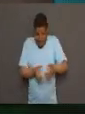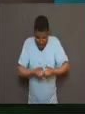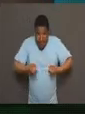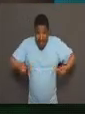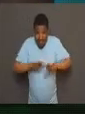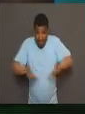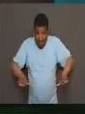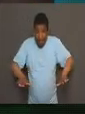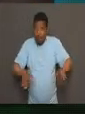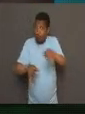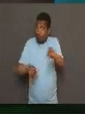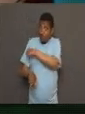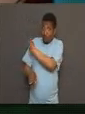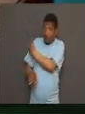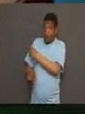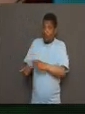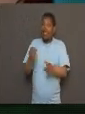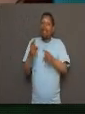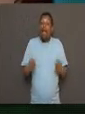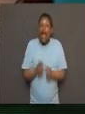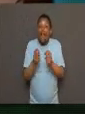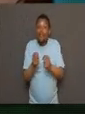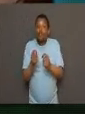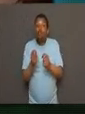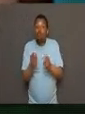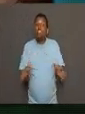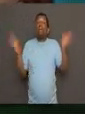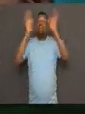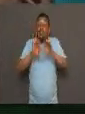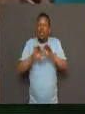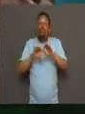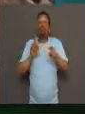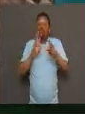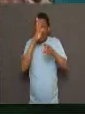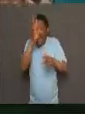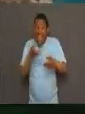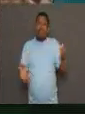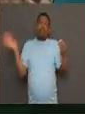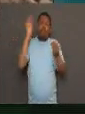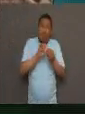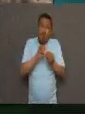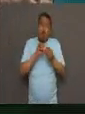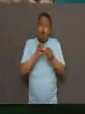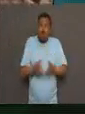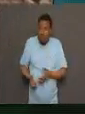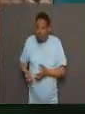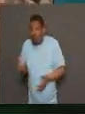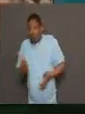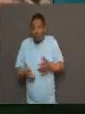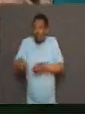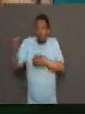a flat surface. While this technique is necessary to create